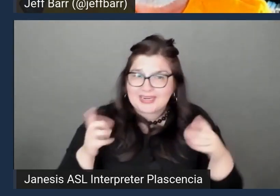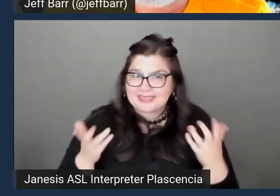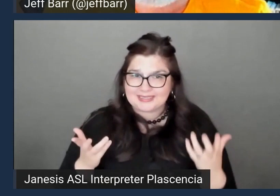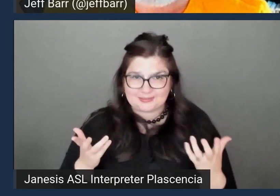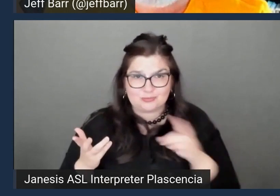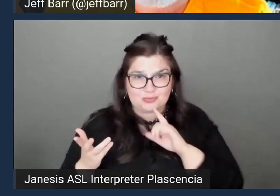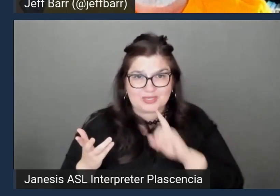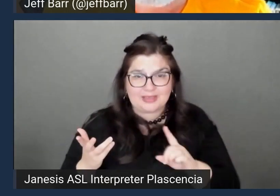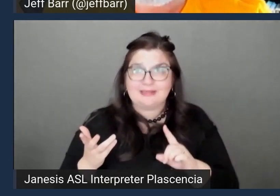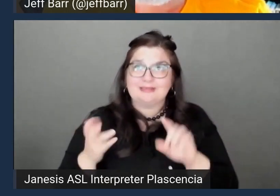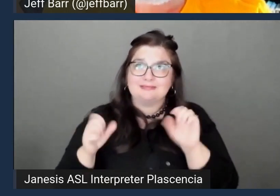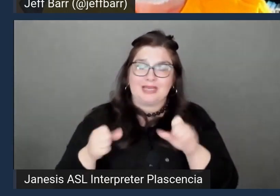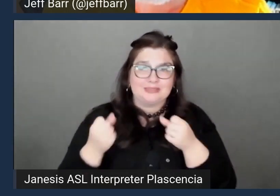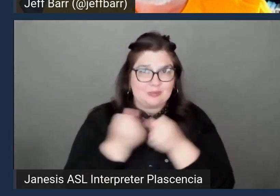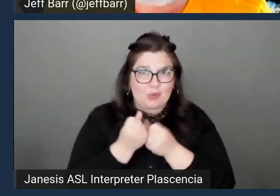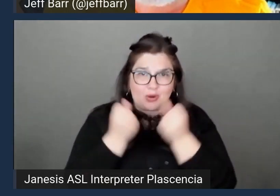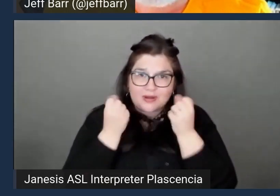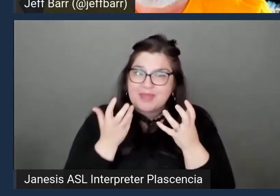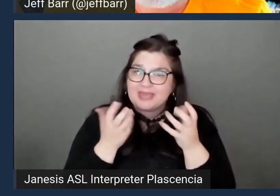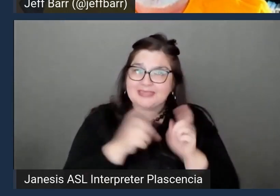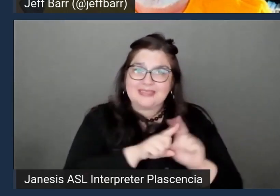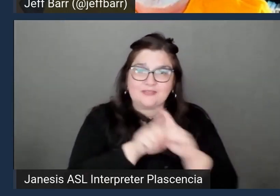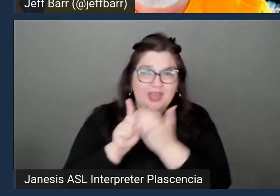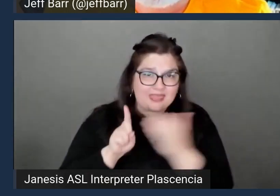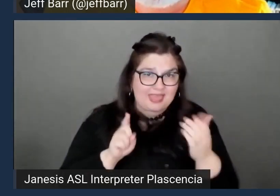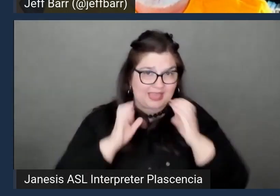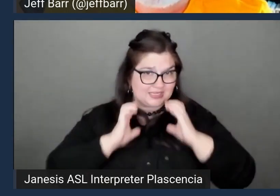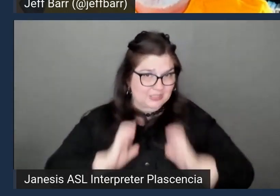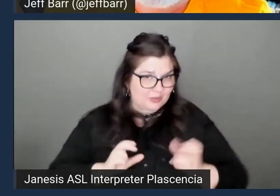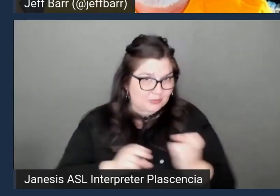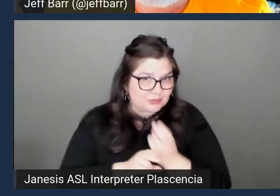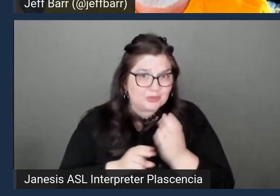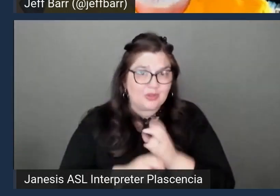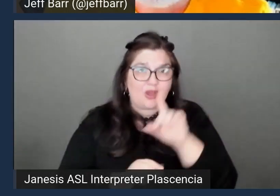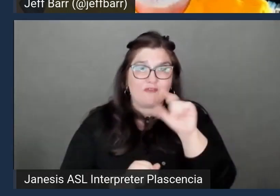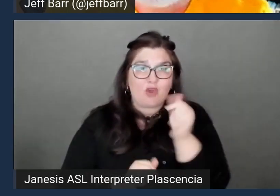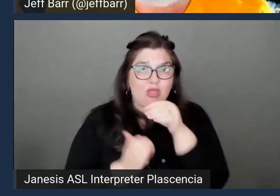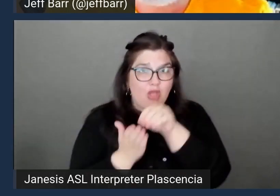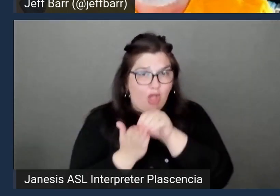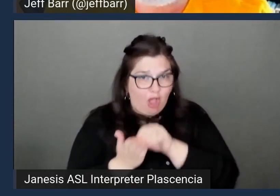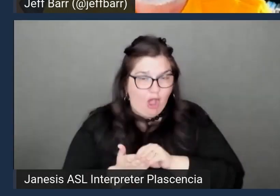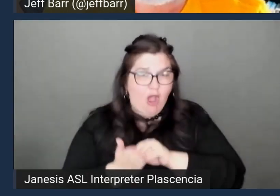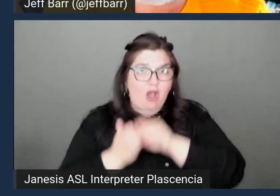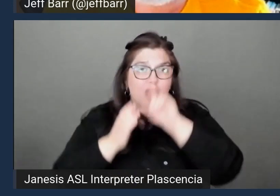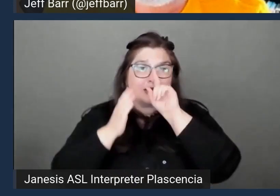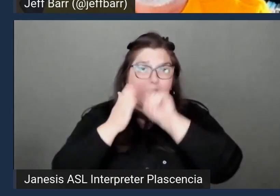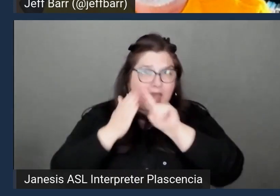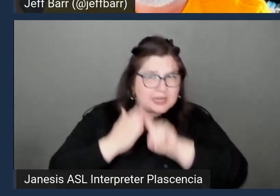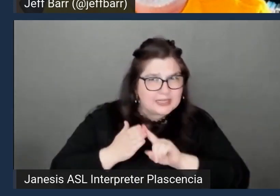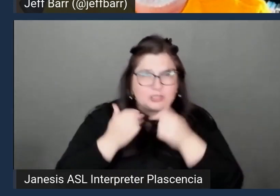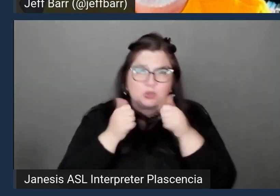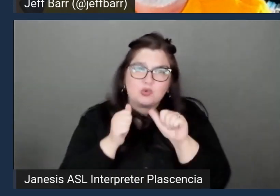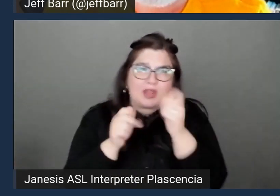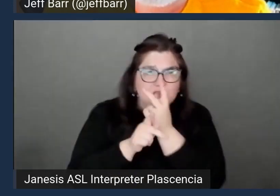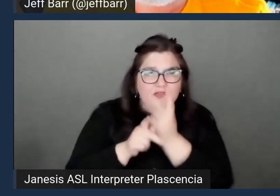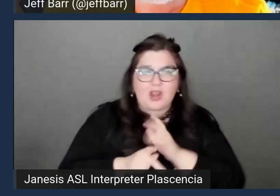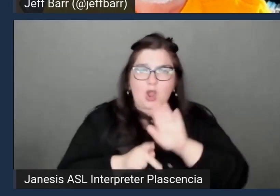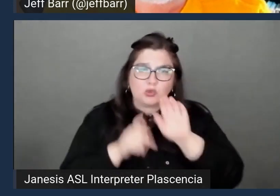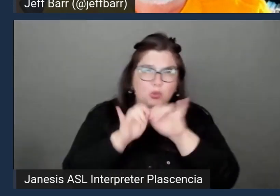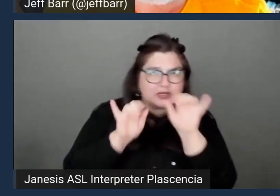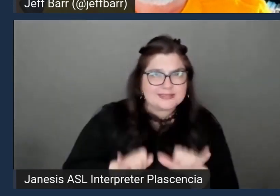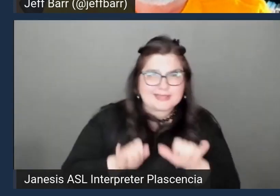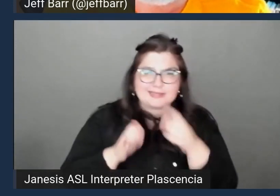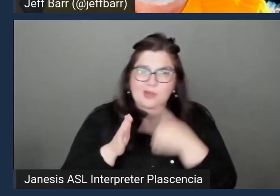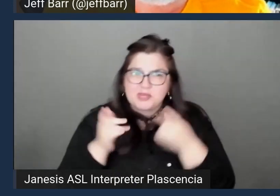it supports. A lot of our customers use it for log analytics. If you're trying to go and figure out what's going on with your system to do root